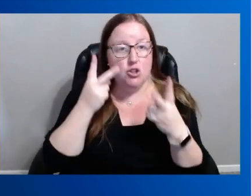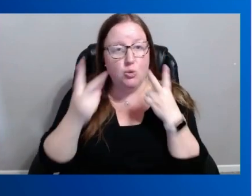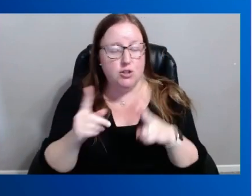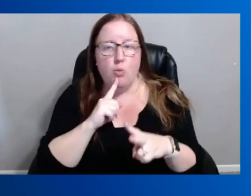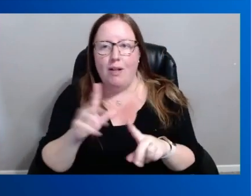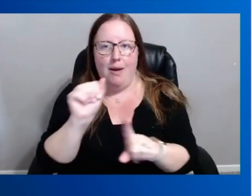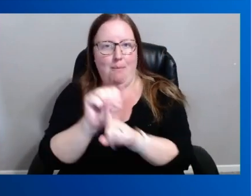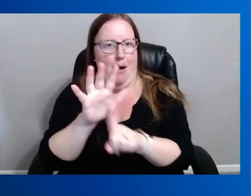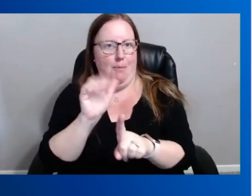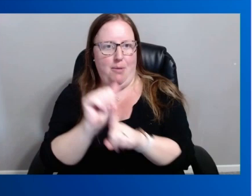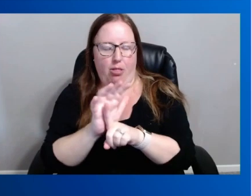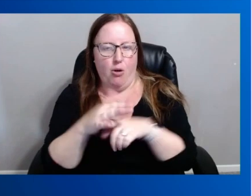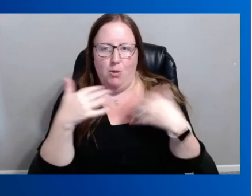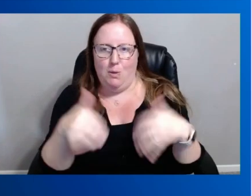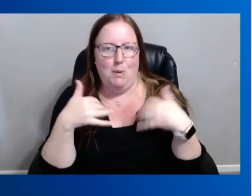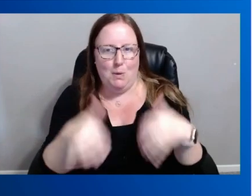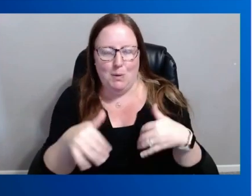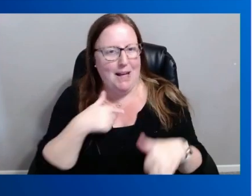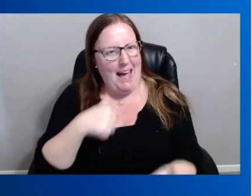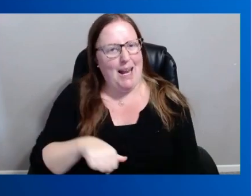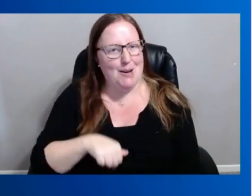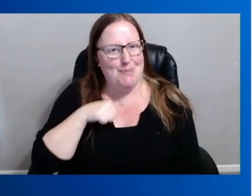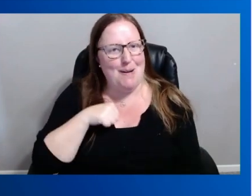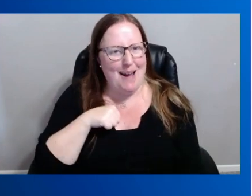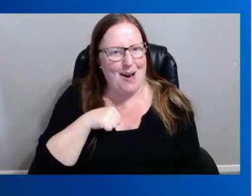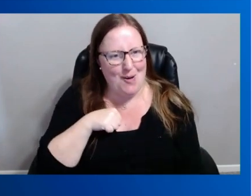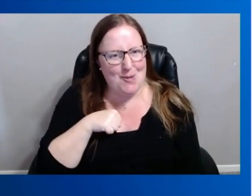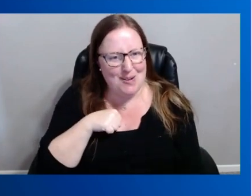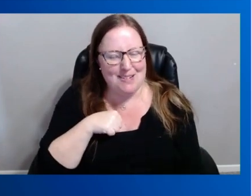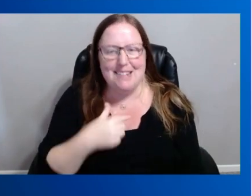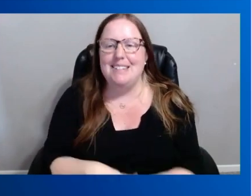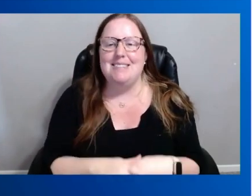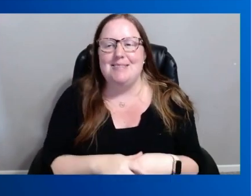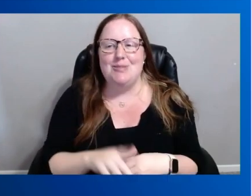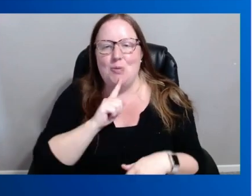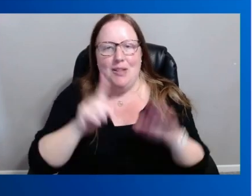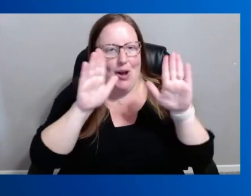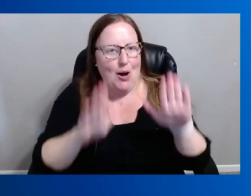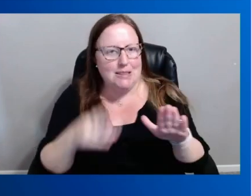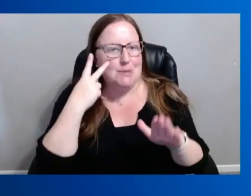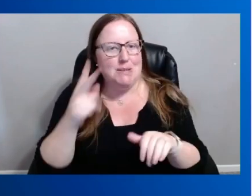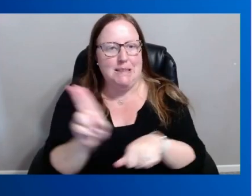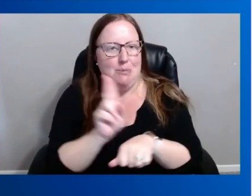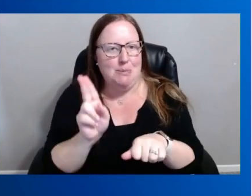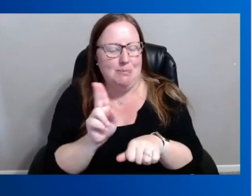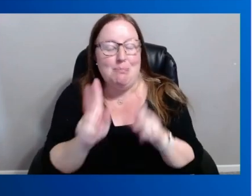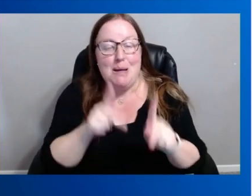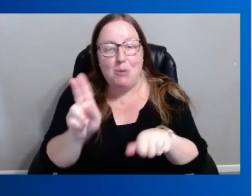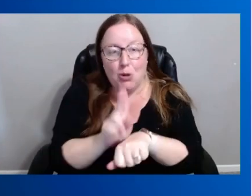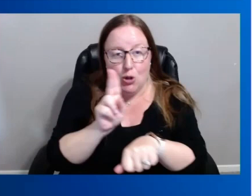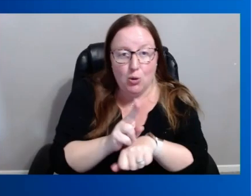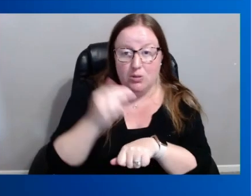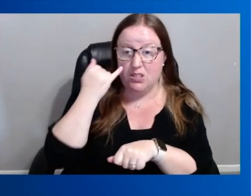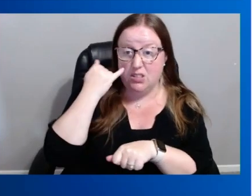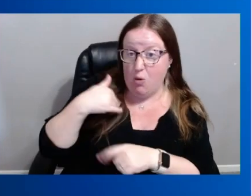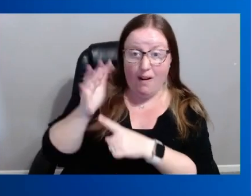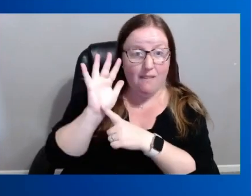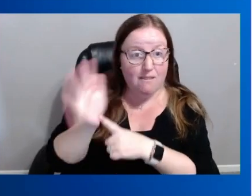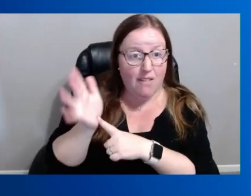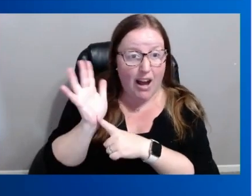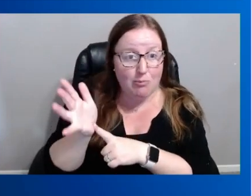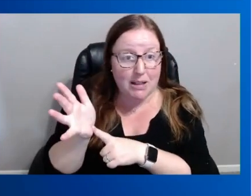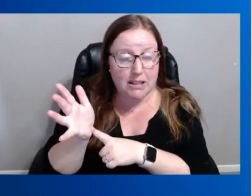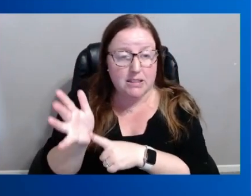people. I'm pretty proud of that, and it's great to see people use this. But if you've got 5 minutes spare, come inside of